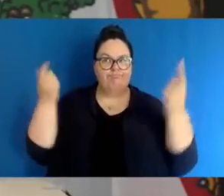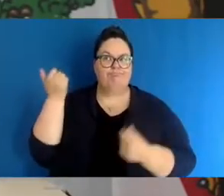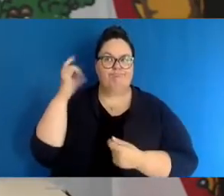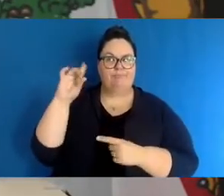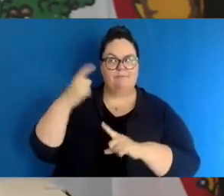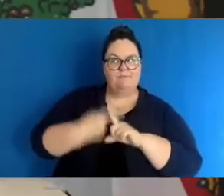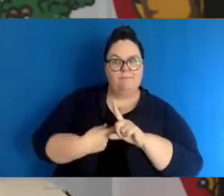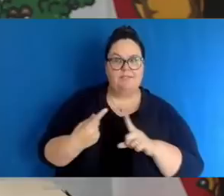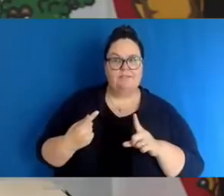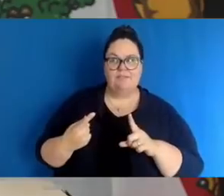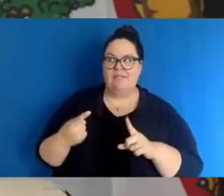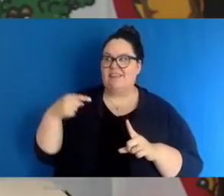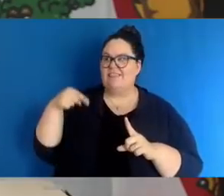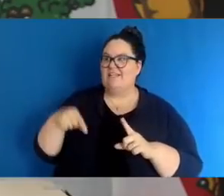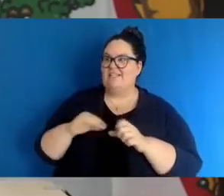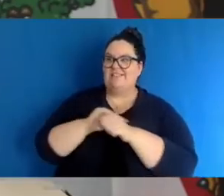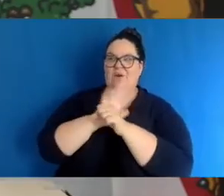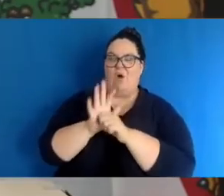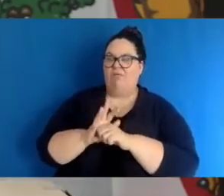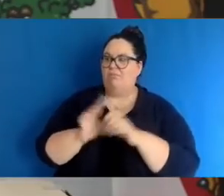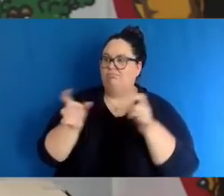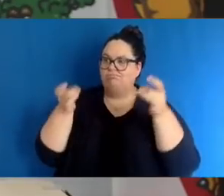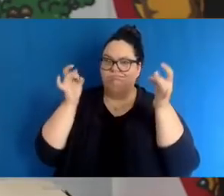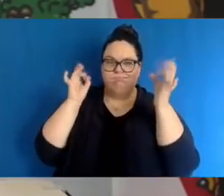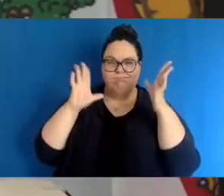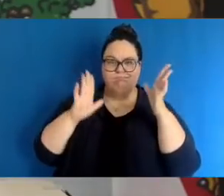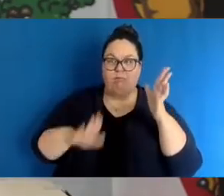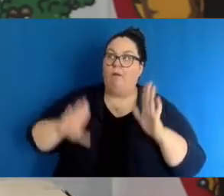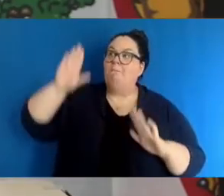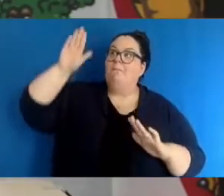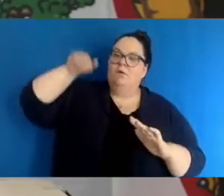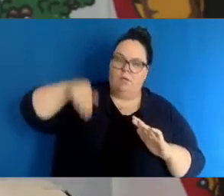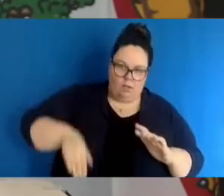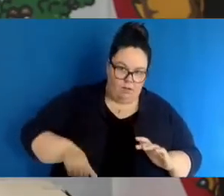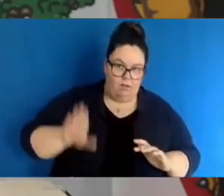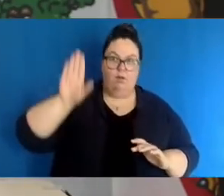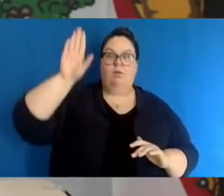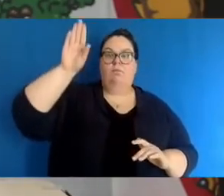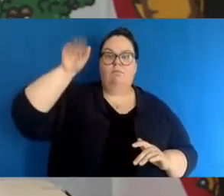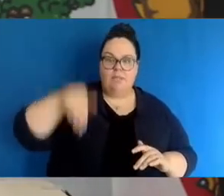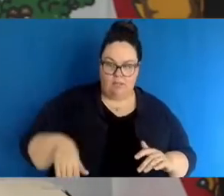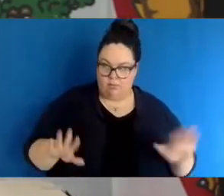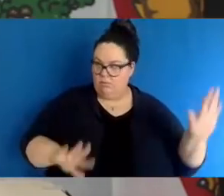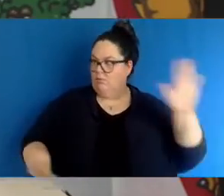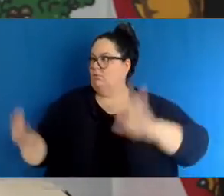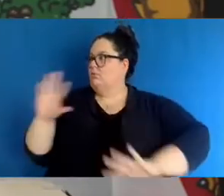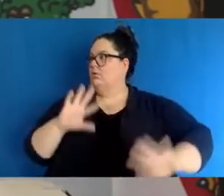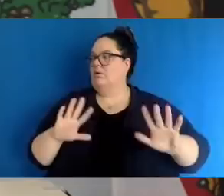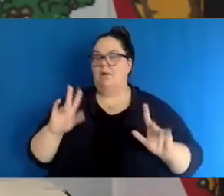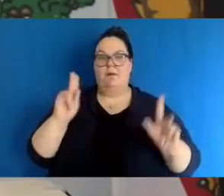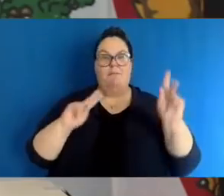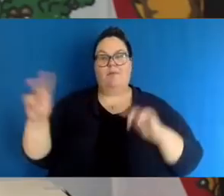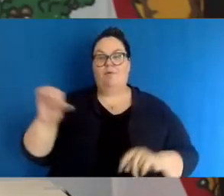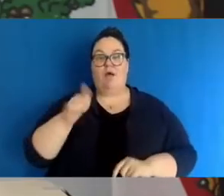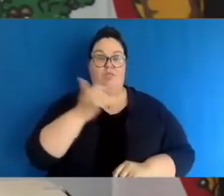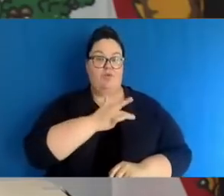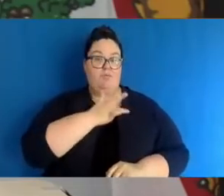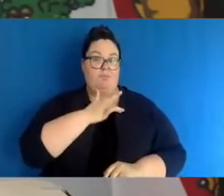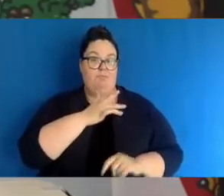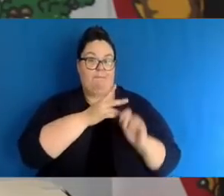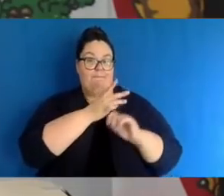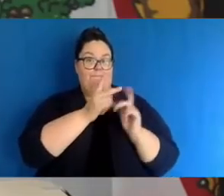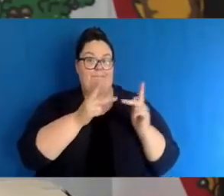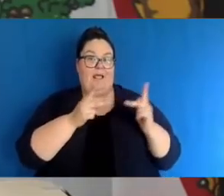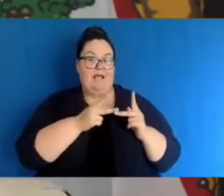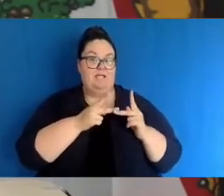is a volatile pandemic. It's been up and down. There's been lots of people in other places who have been trying to think